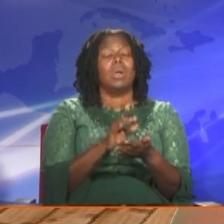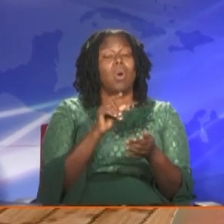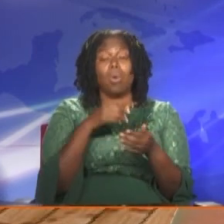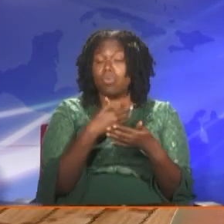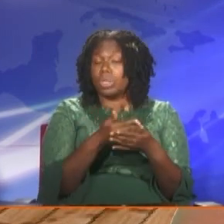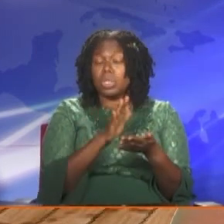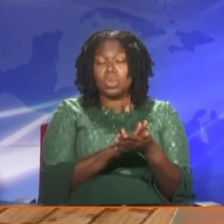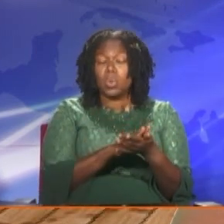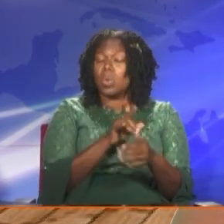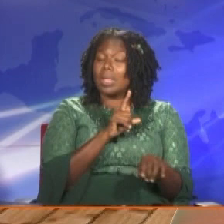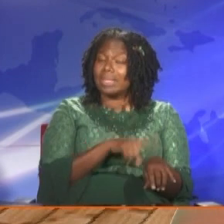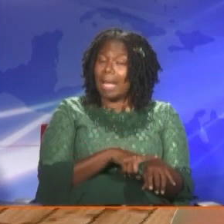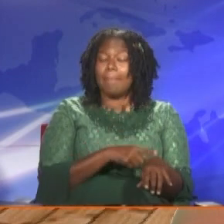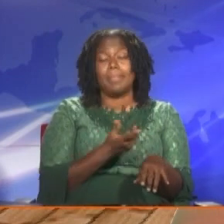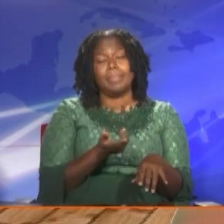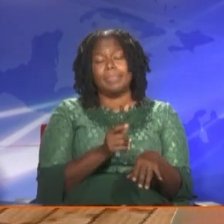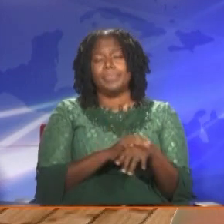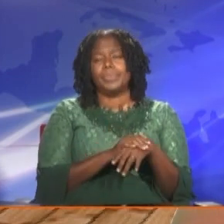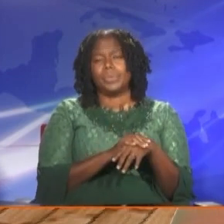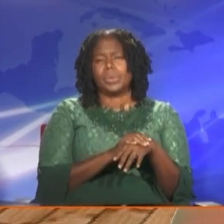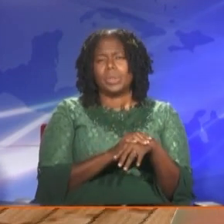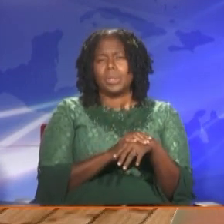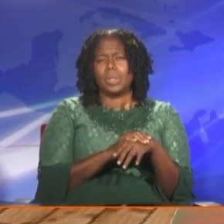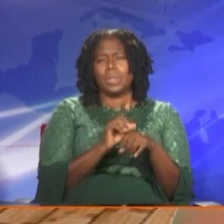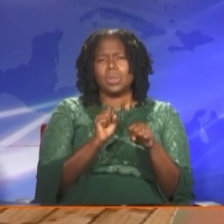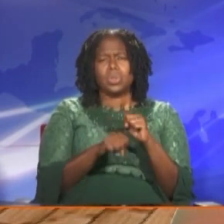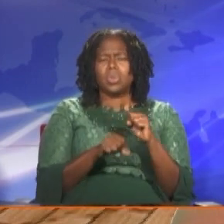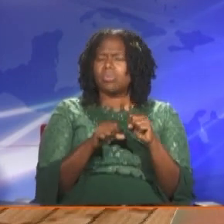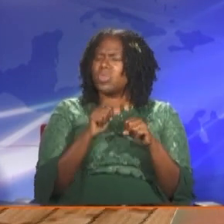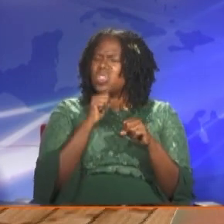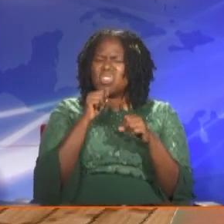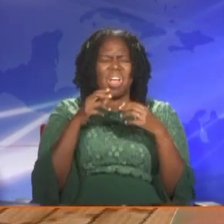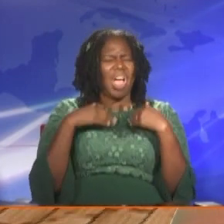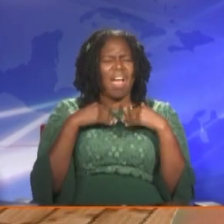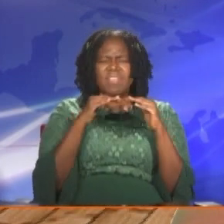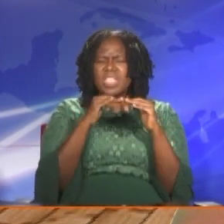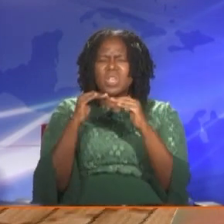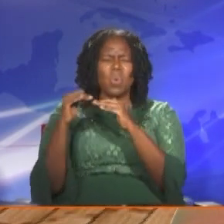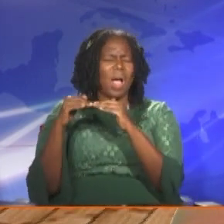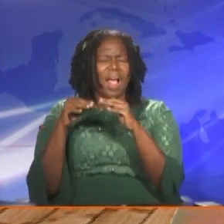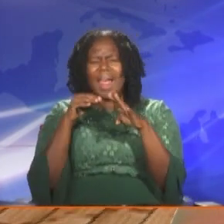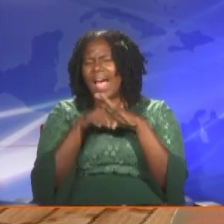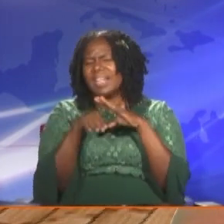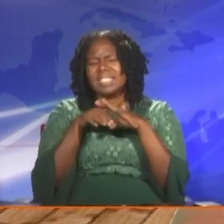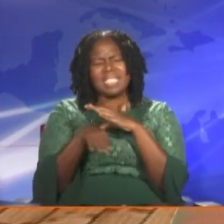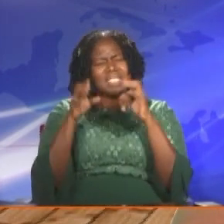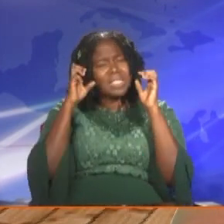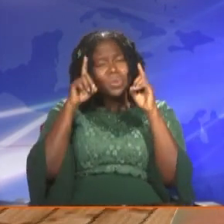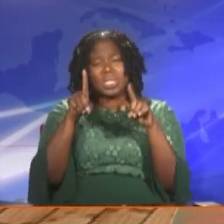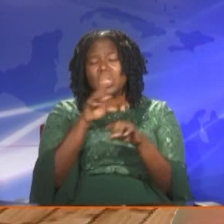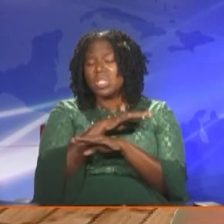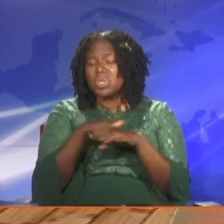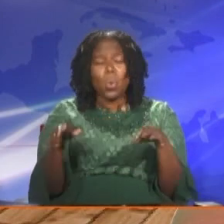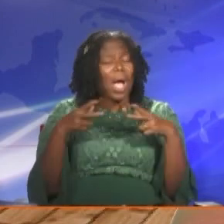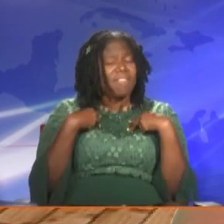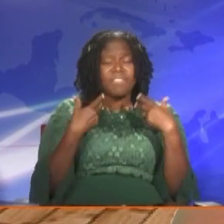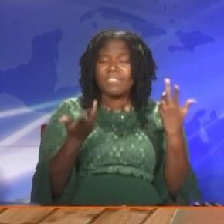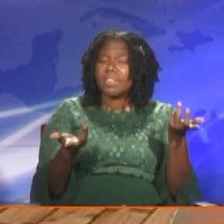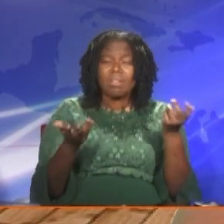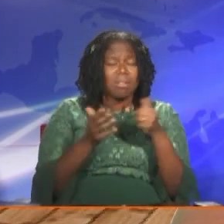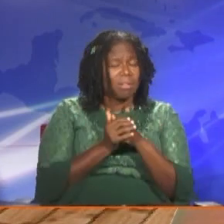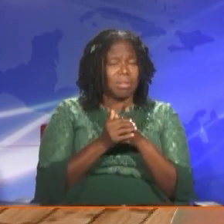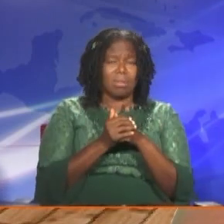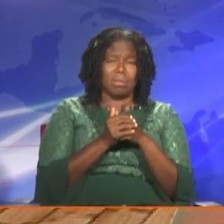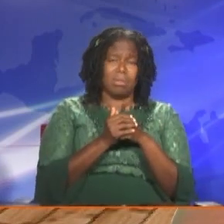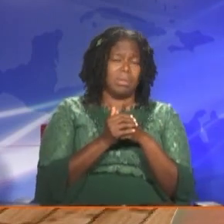come to school. And therefore, equal access is not the same as equitable access. Equitable is a more just